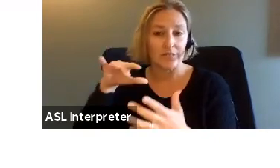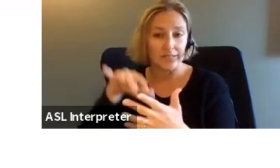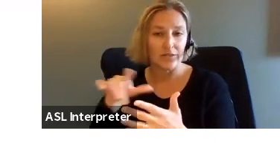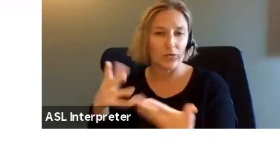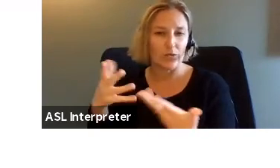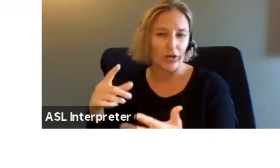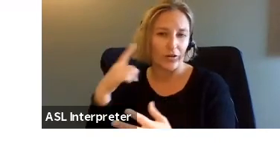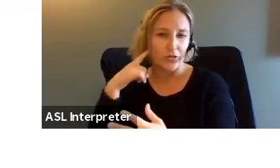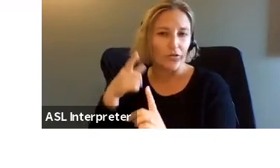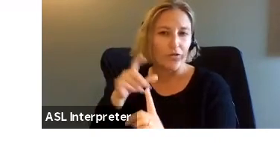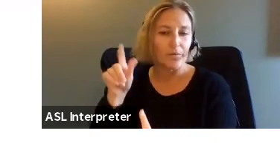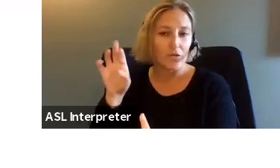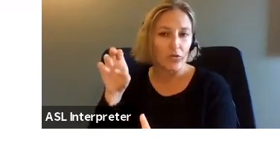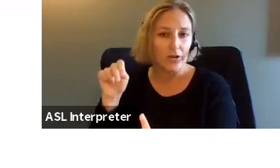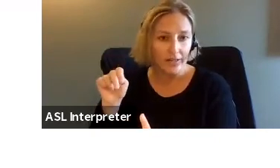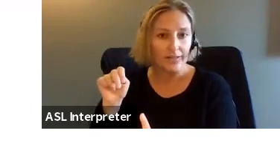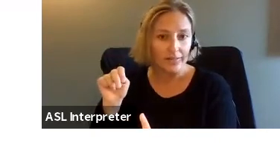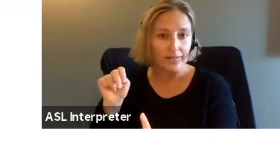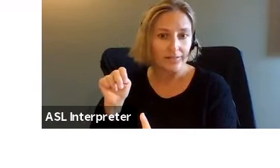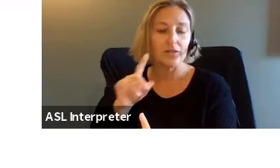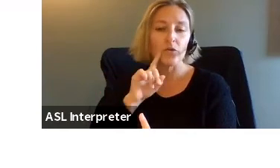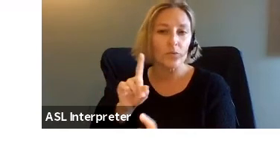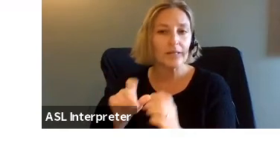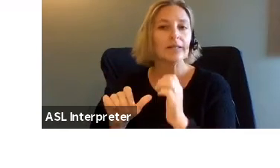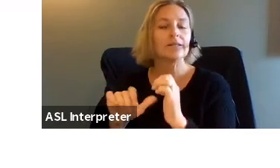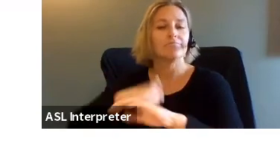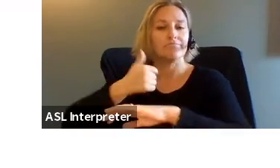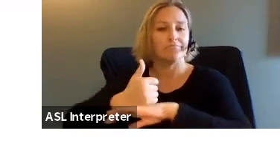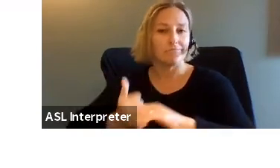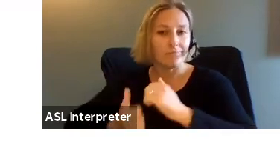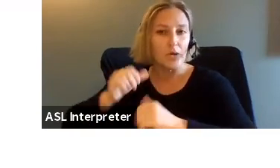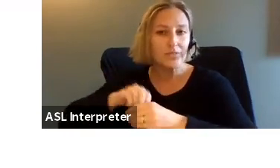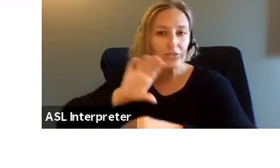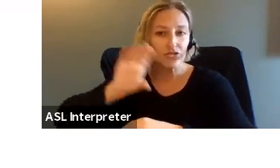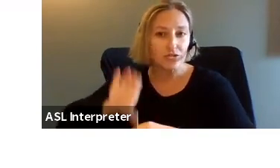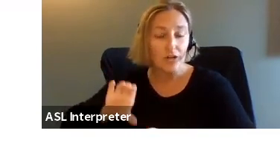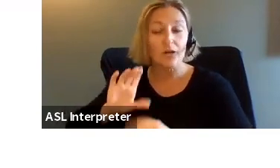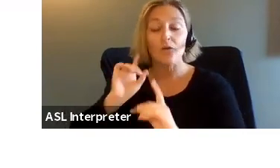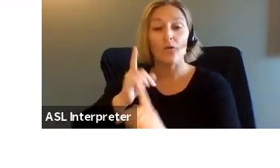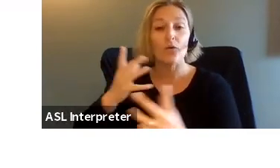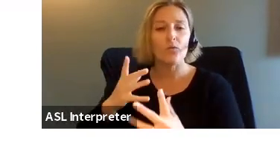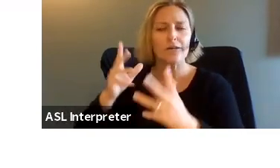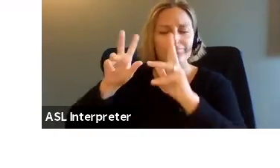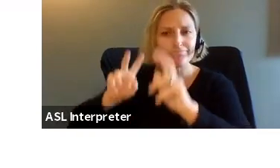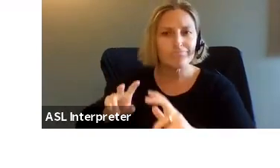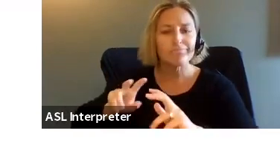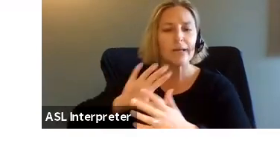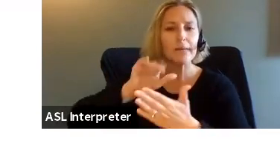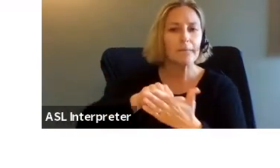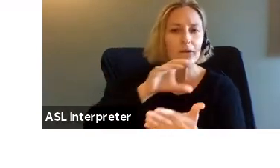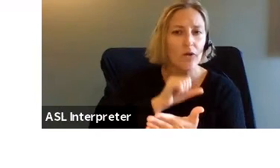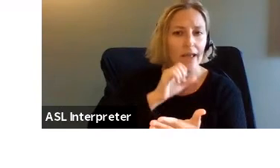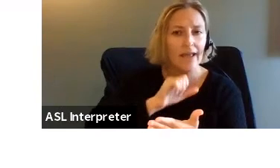which was deployed predominantly in Chicago, was to assess how middle-aged and older adults are responding to the